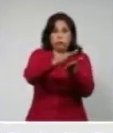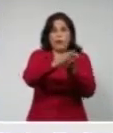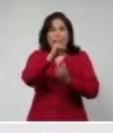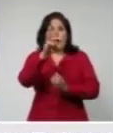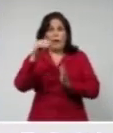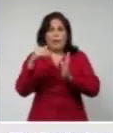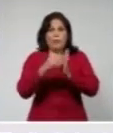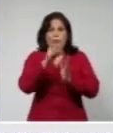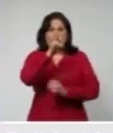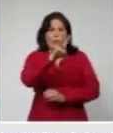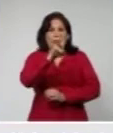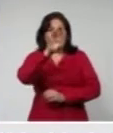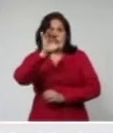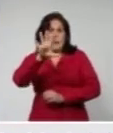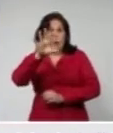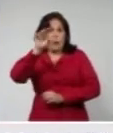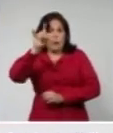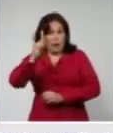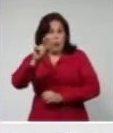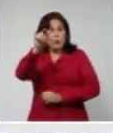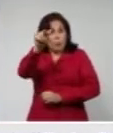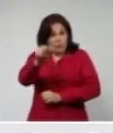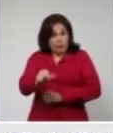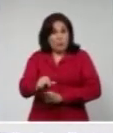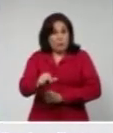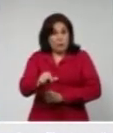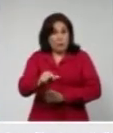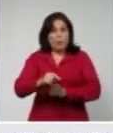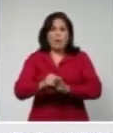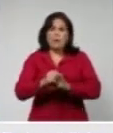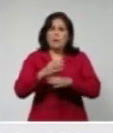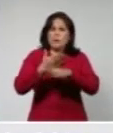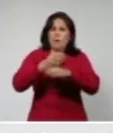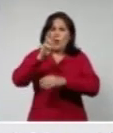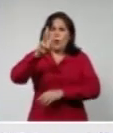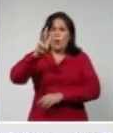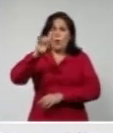contacts. This means that